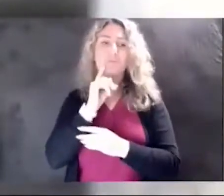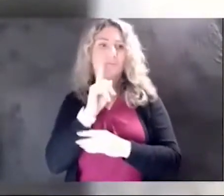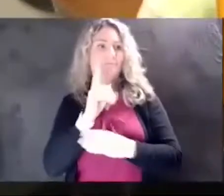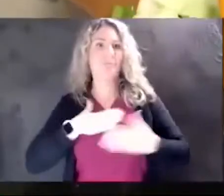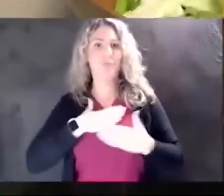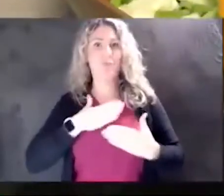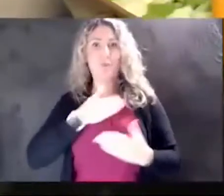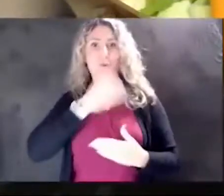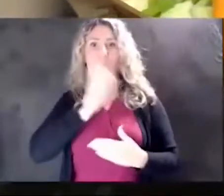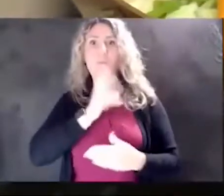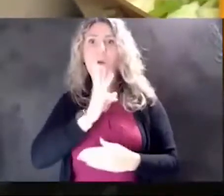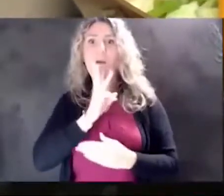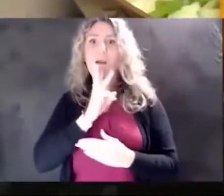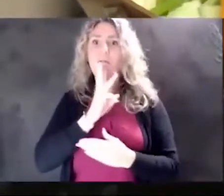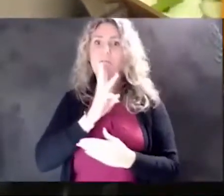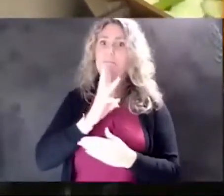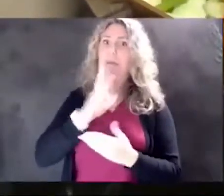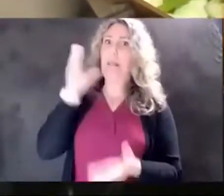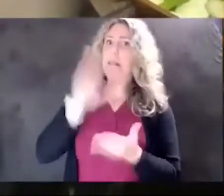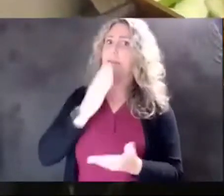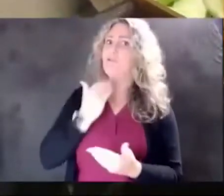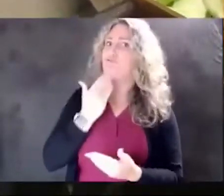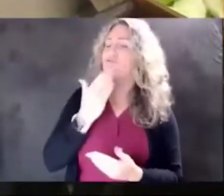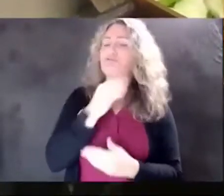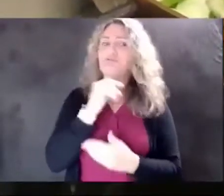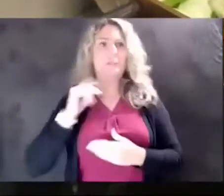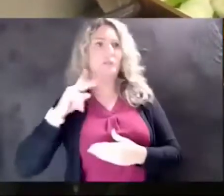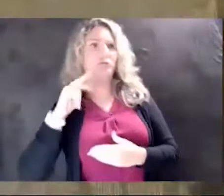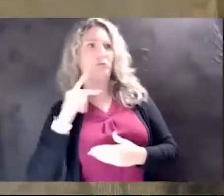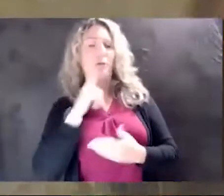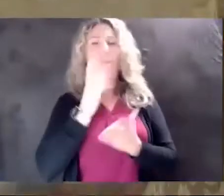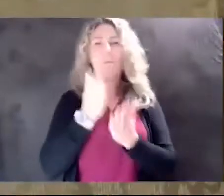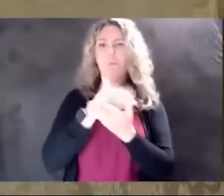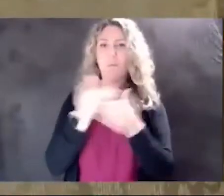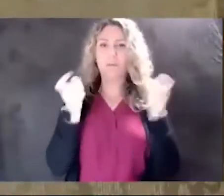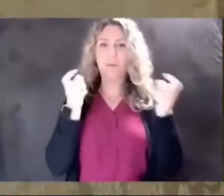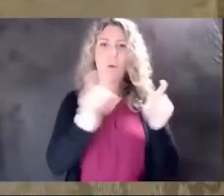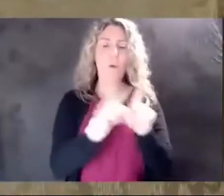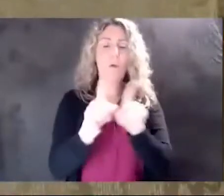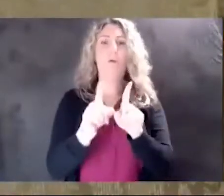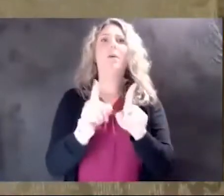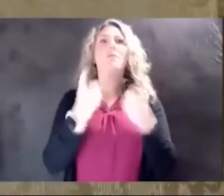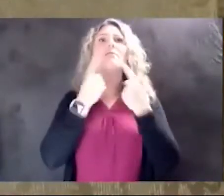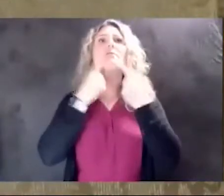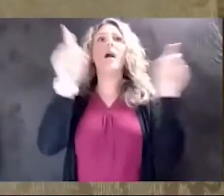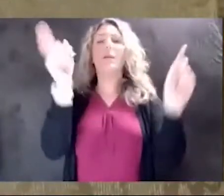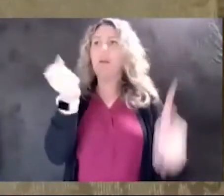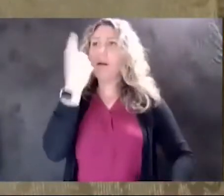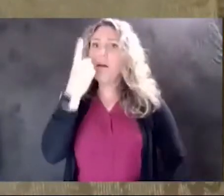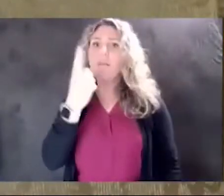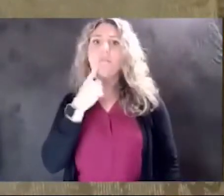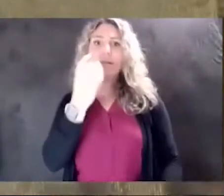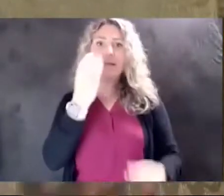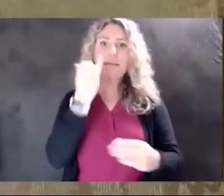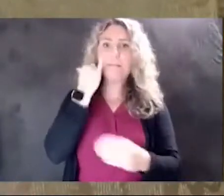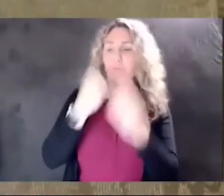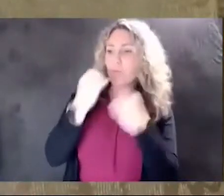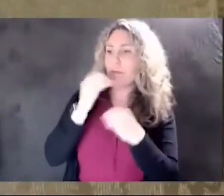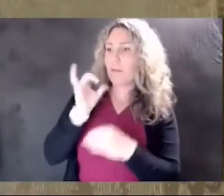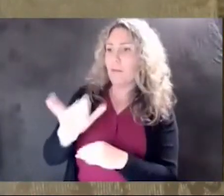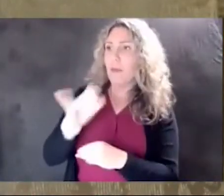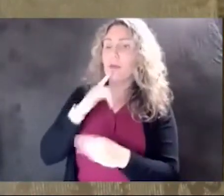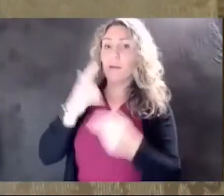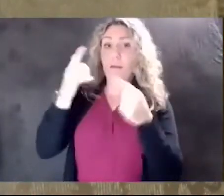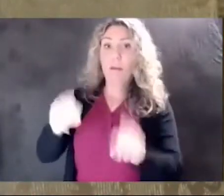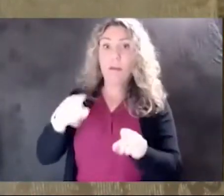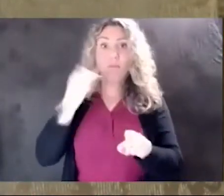less sugar, salt, and portion control. It finally clicked. If you eat this, this is what you get. If you eat something